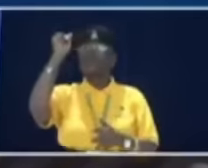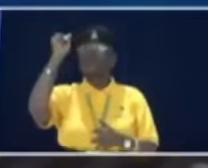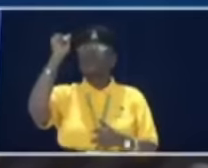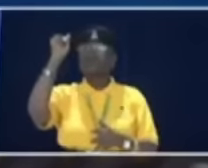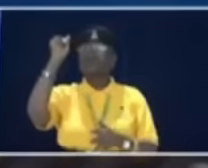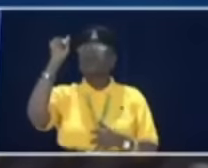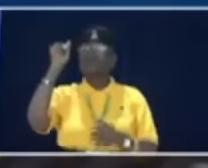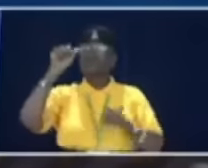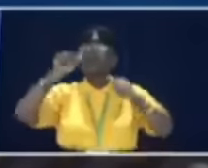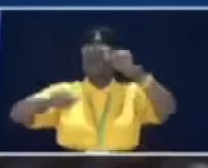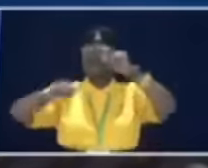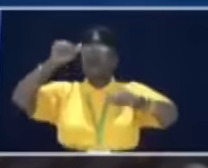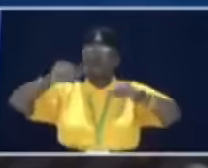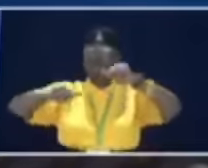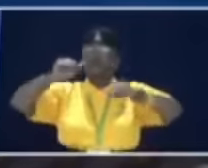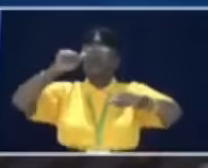doubt,